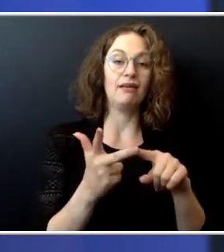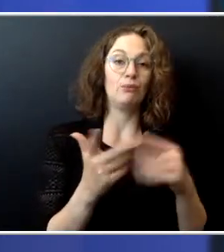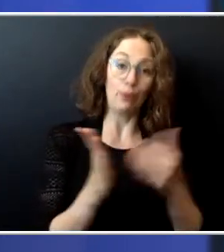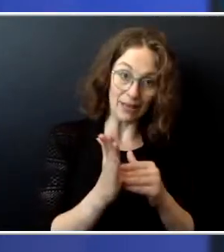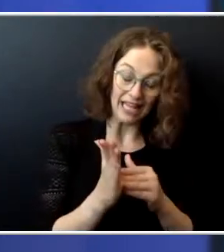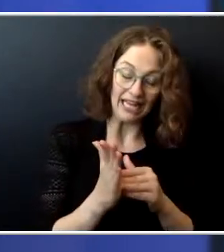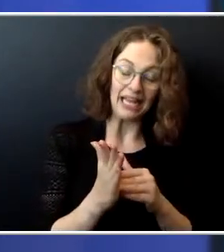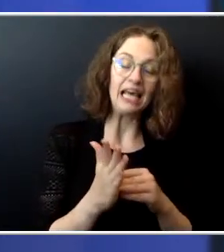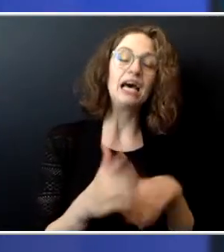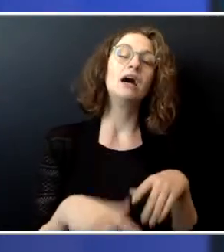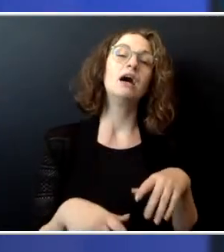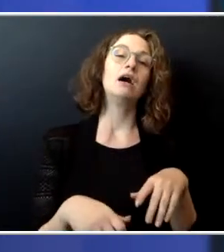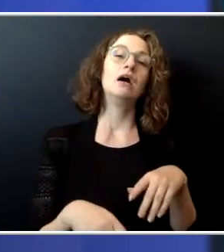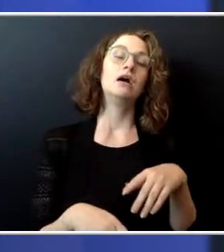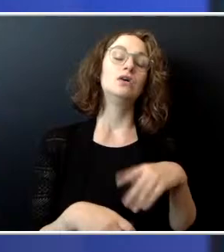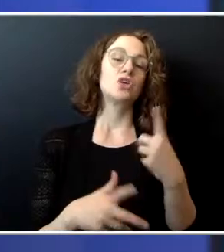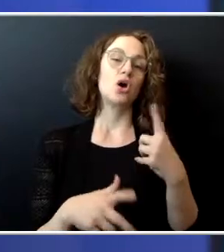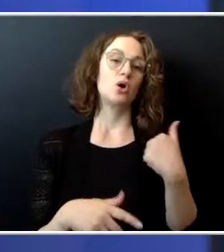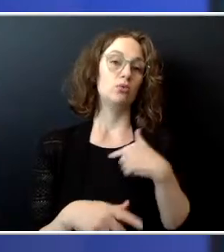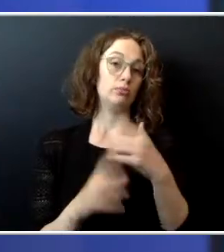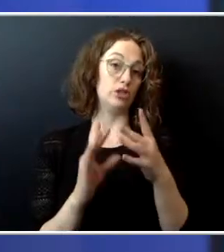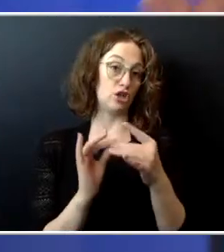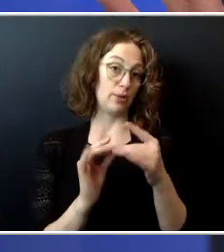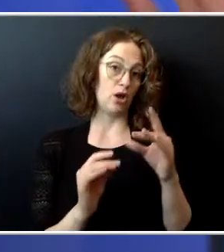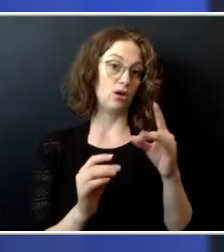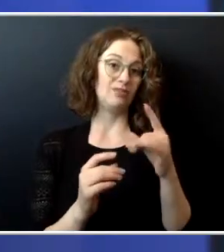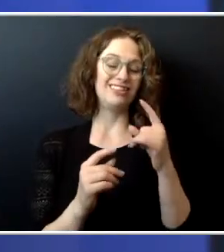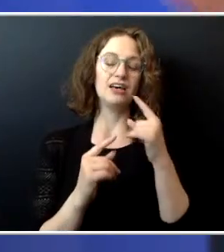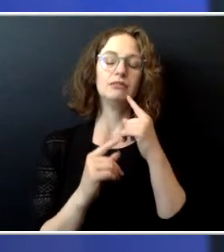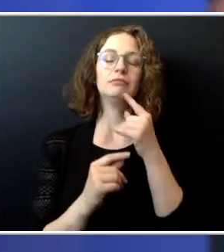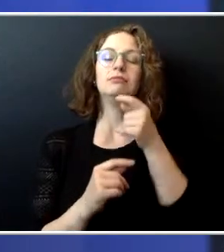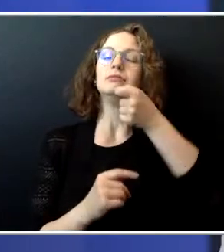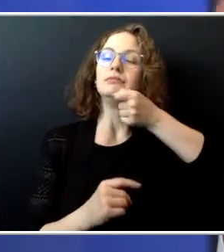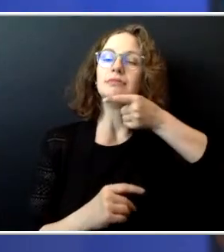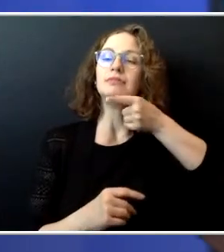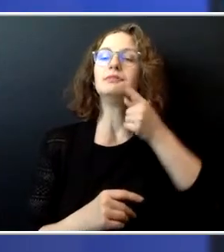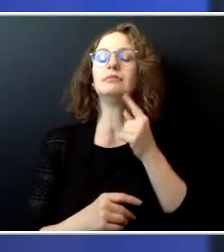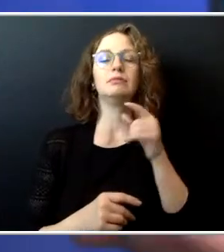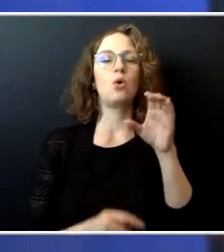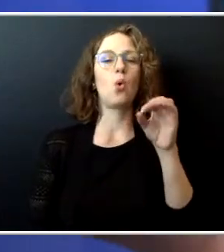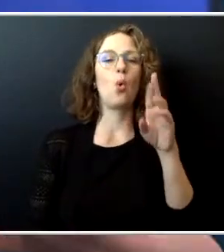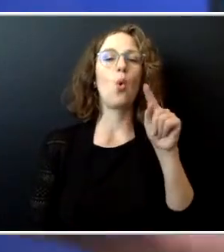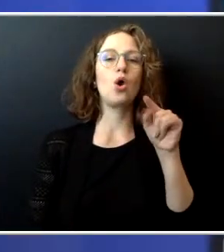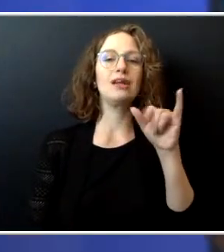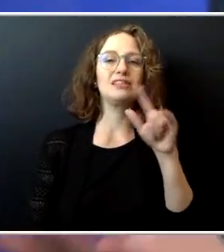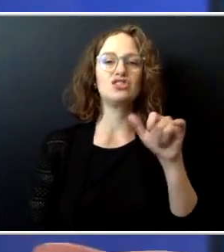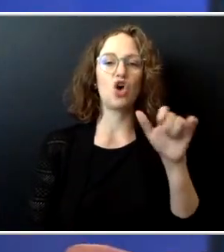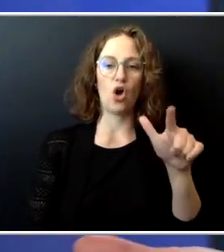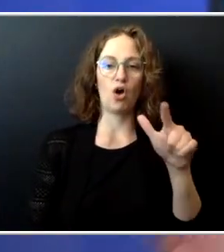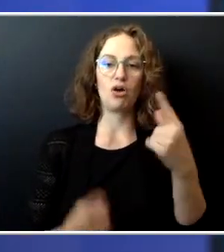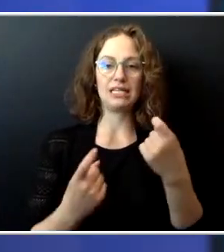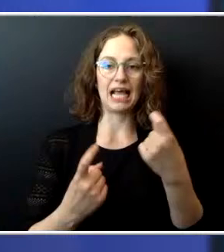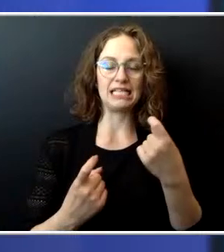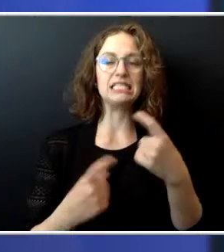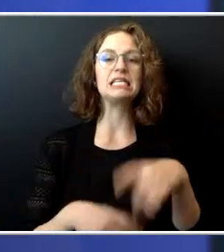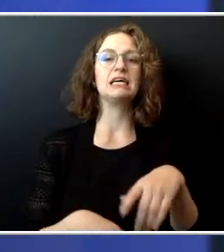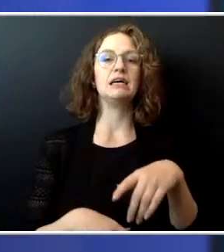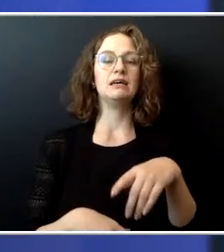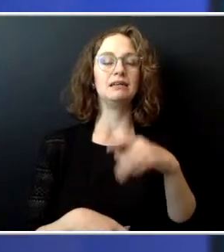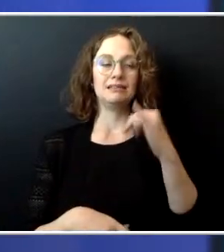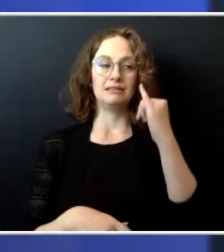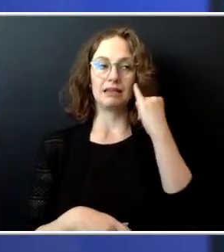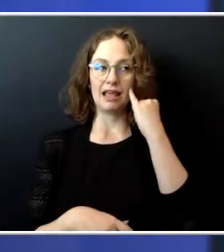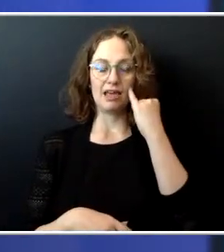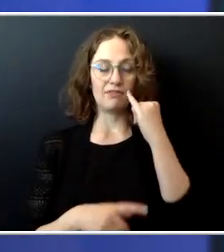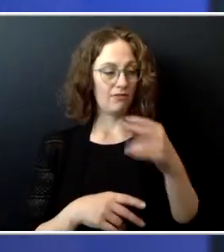we talk about cortisol, salivary test, because you do it at night, it's supposed to be low, you check it and it's high, then it's off. Second test